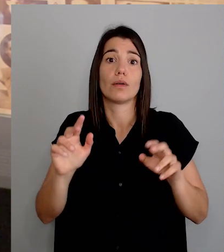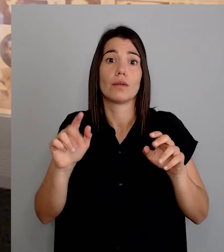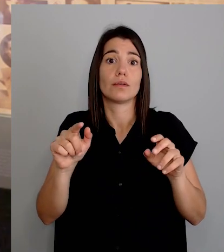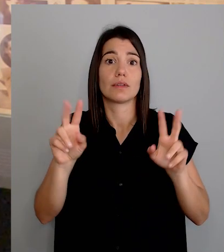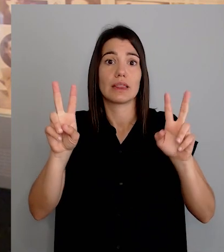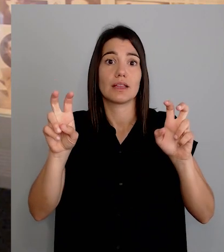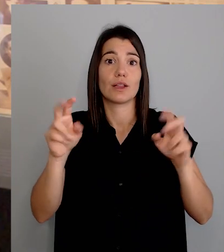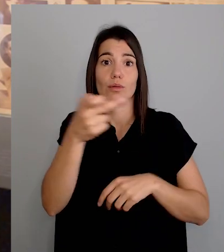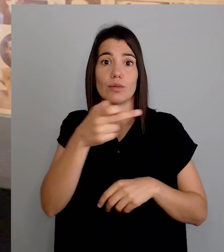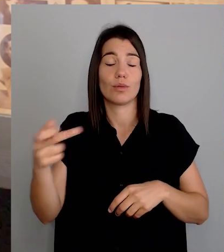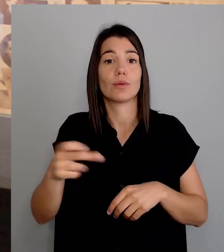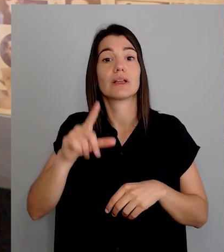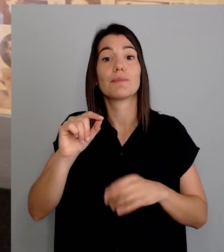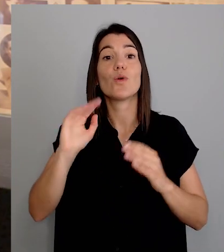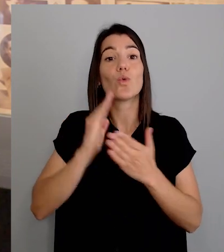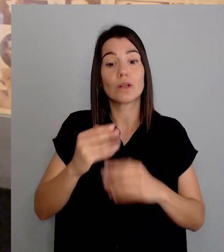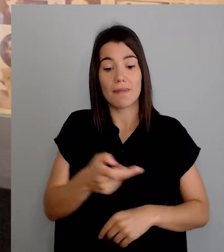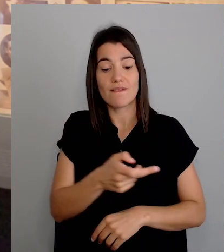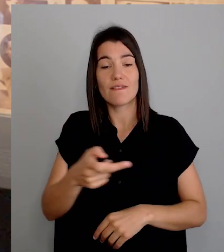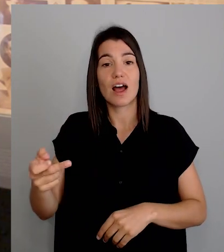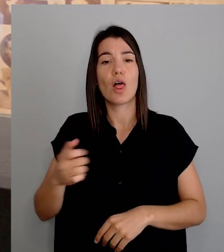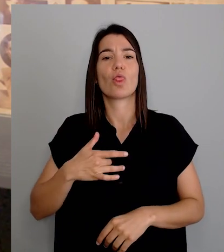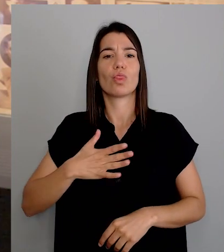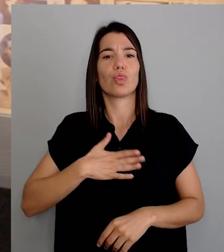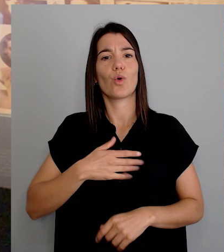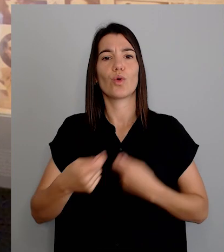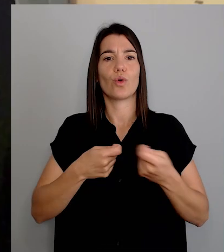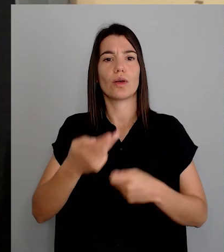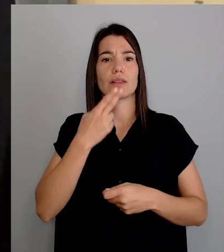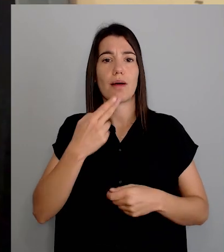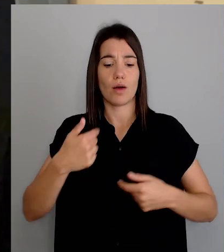and it ends and the owner of tobacco is smiling.